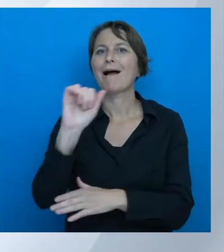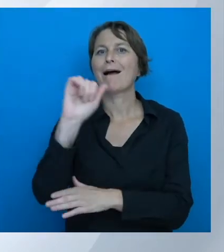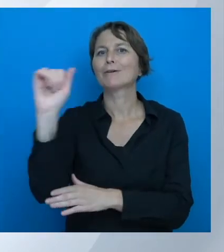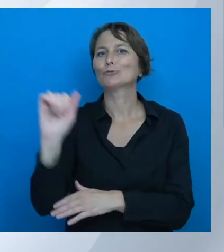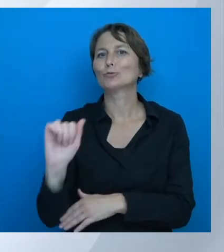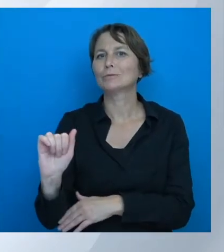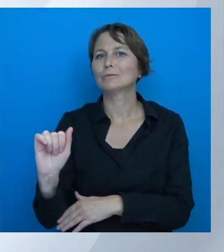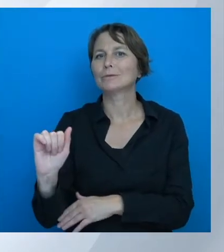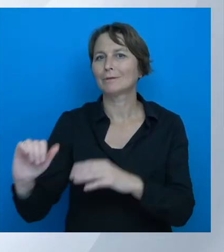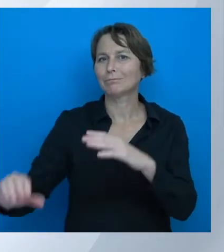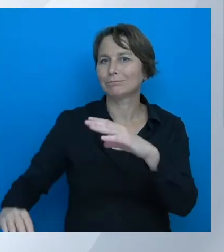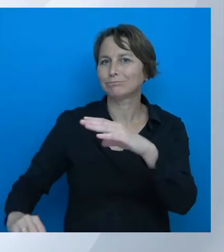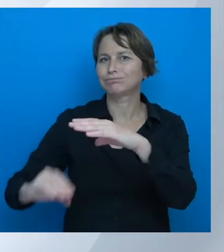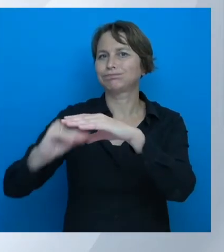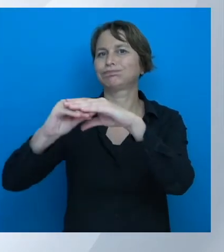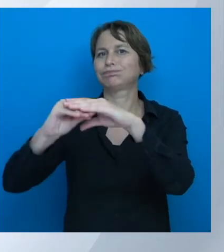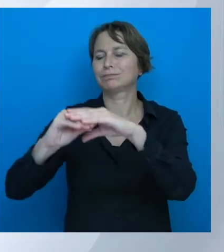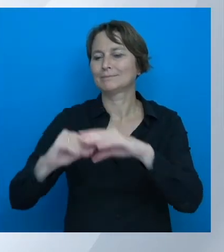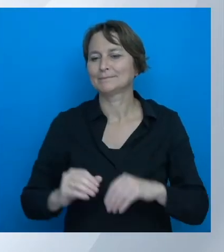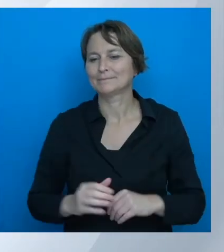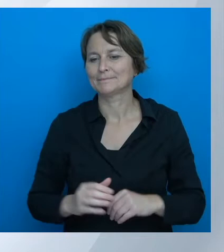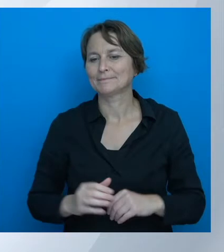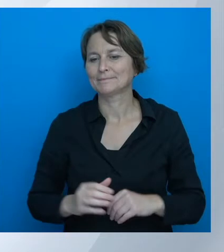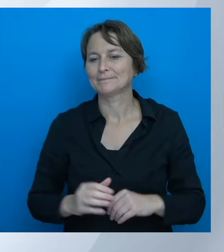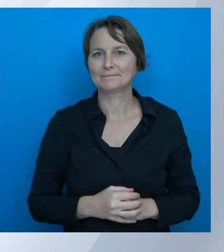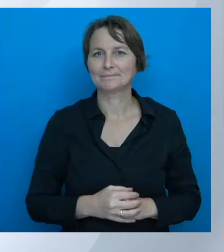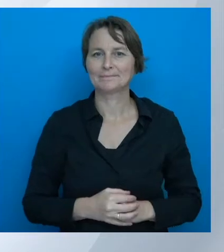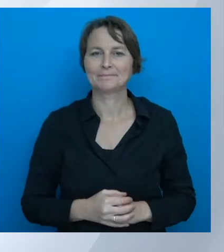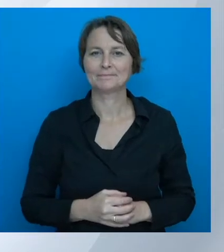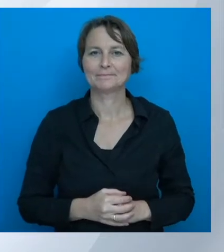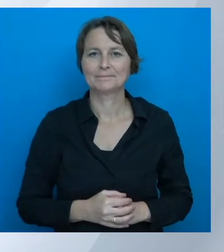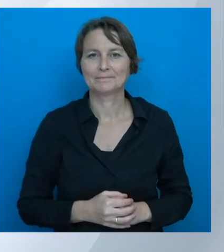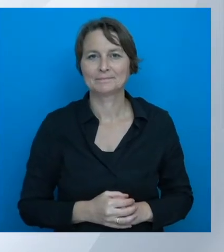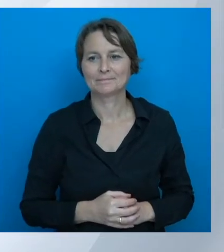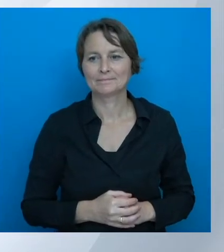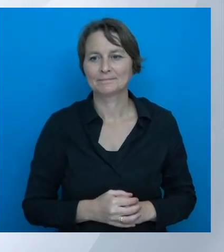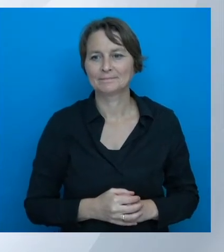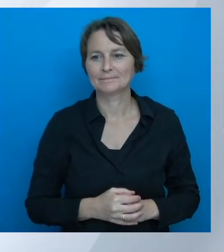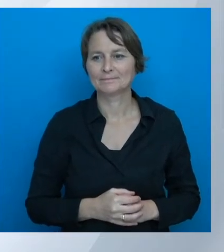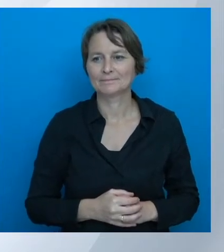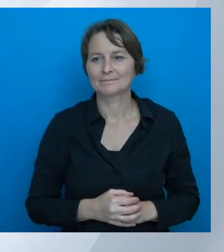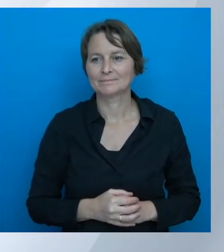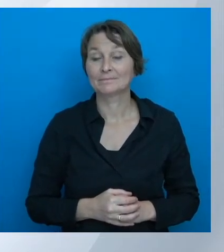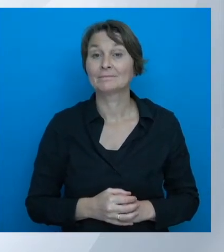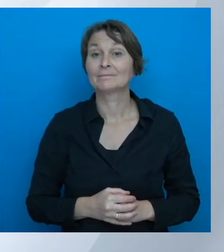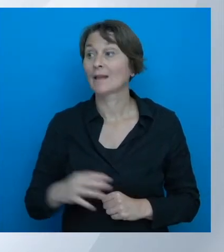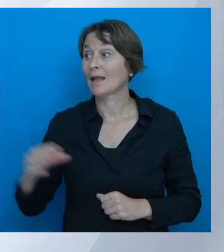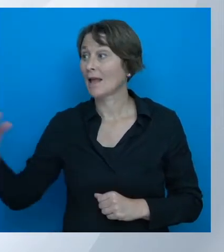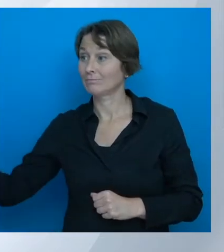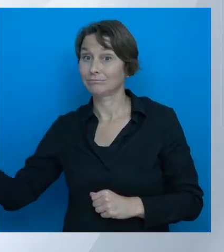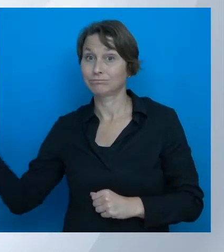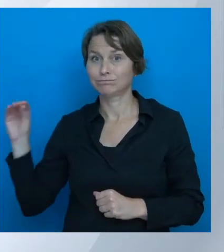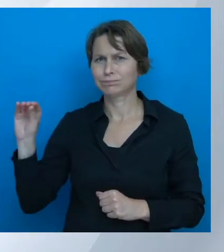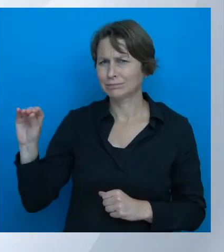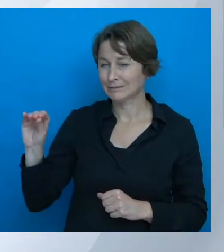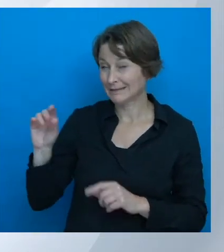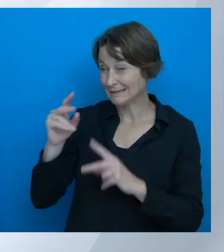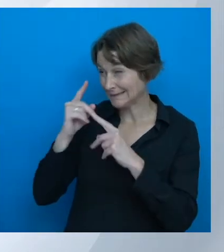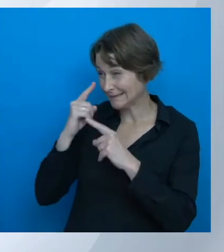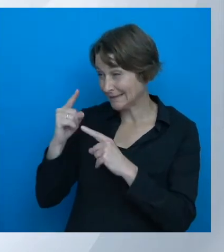Change table for queue. We'll push that up, and we'll just check that that is building once it's gone.